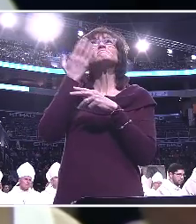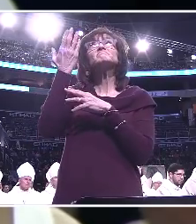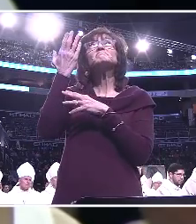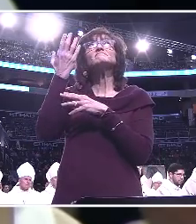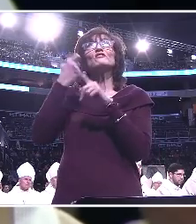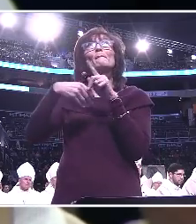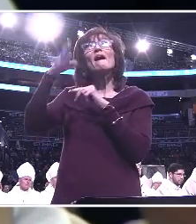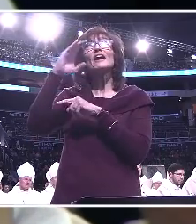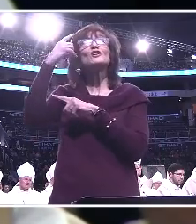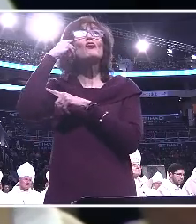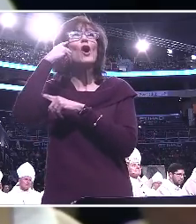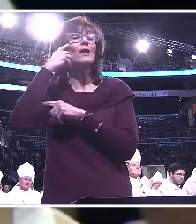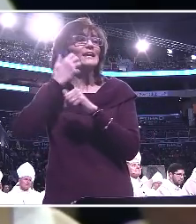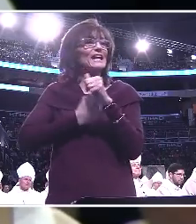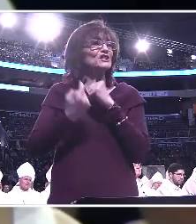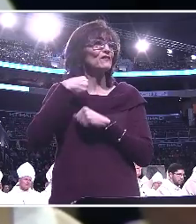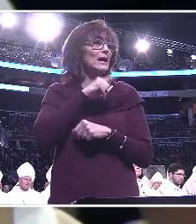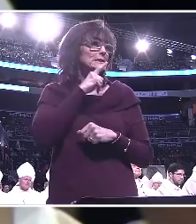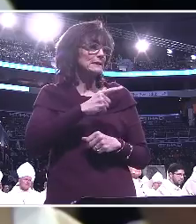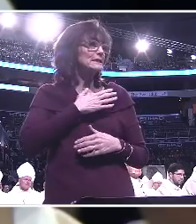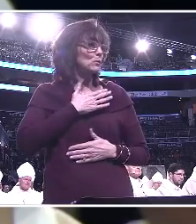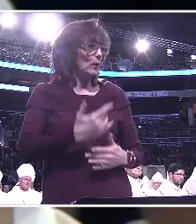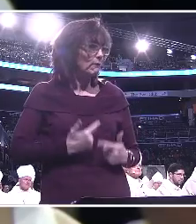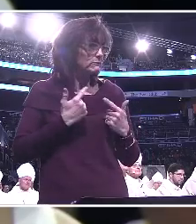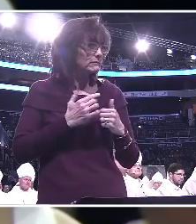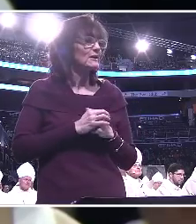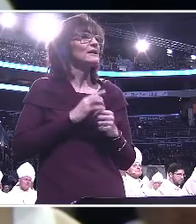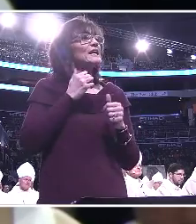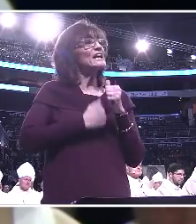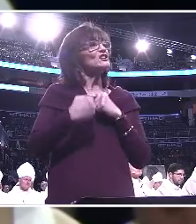willed. Each of us is loved. Each of us is necessary."